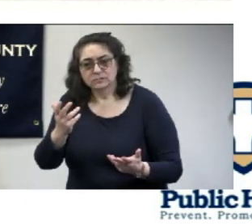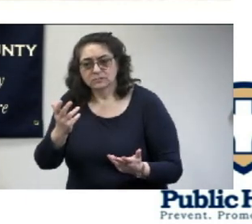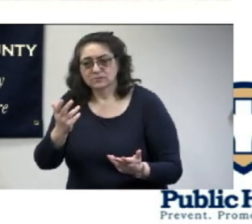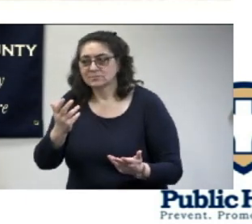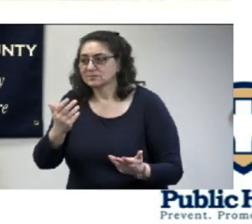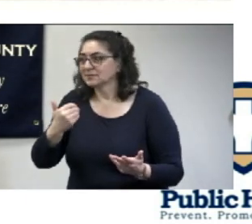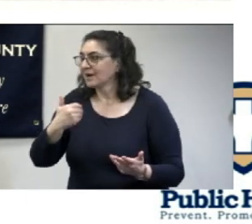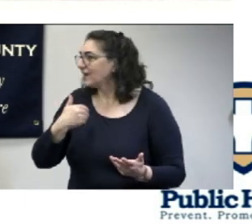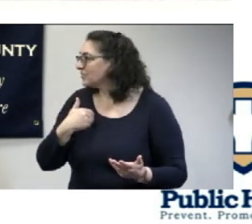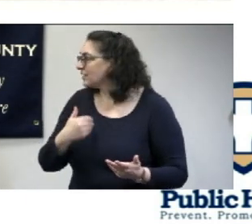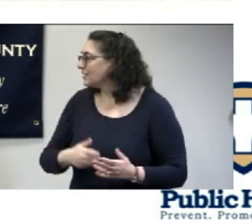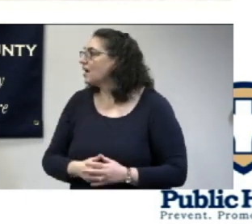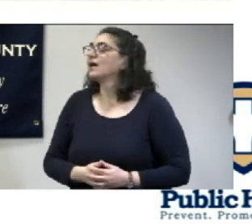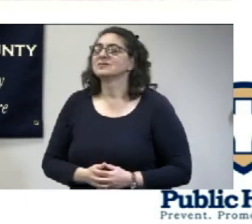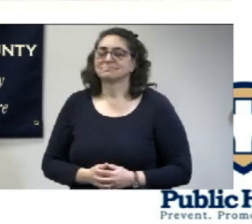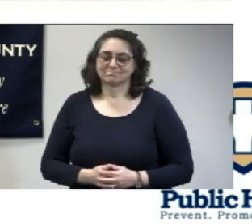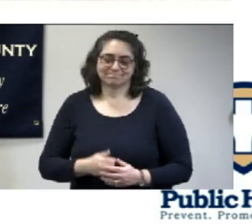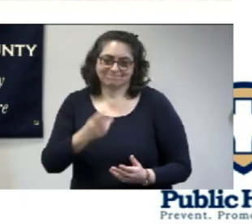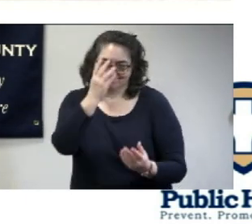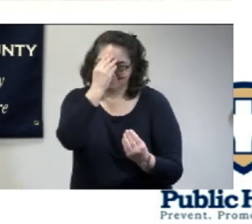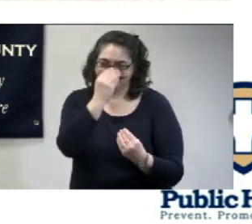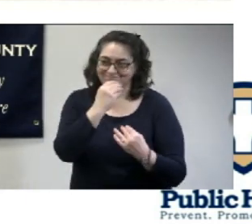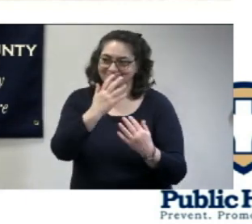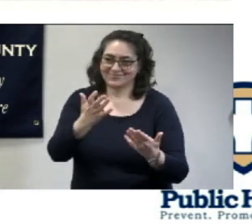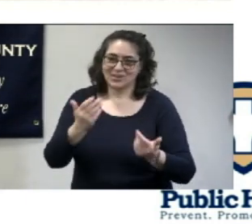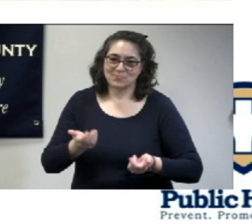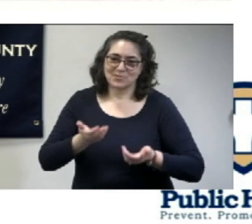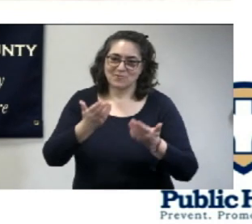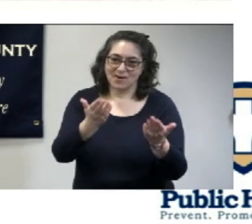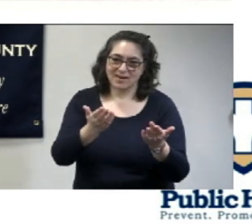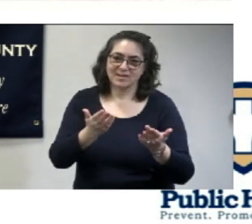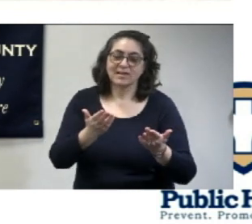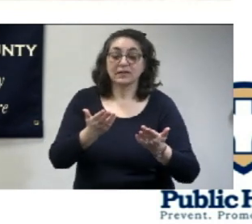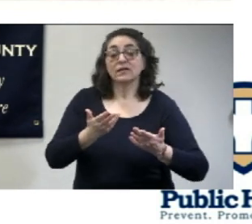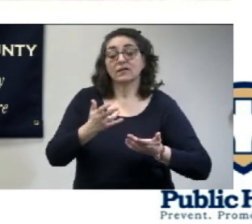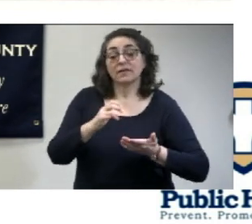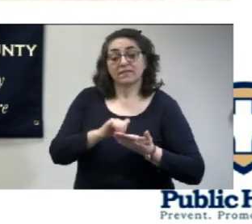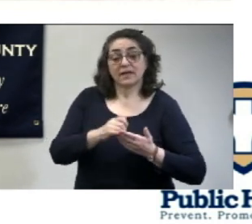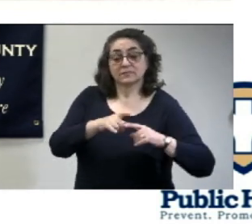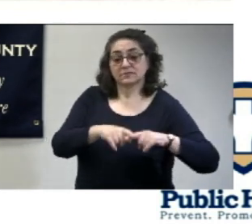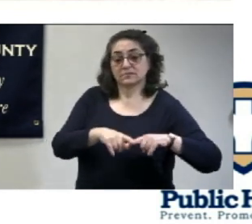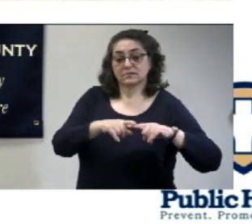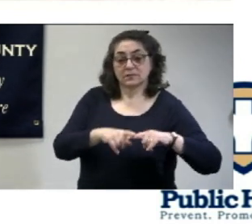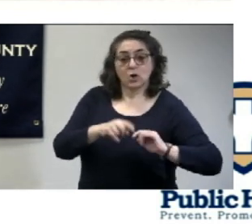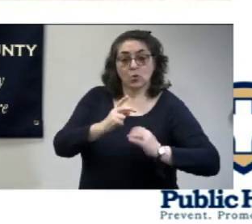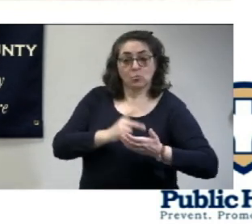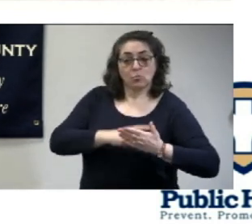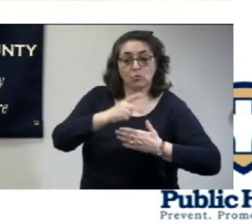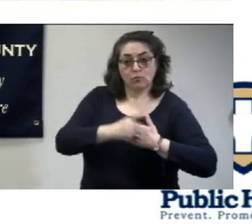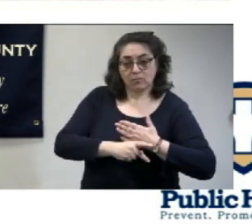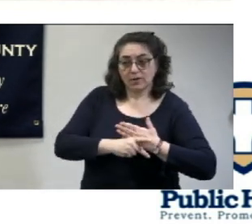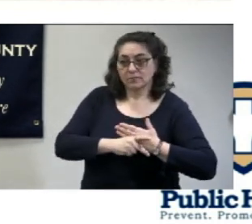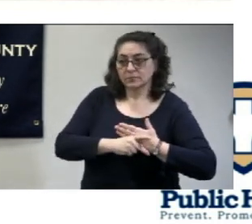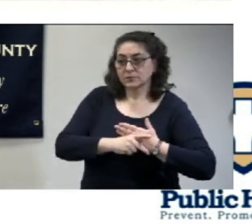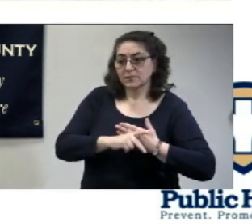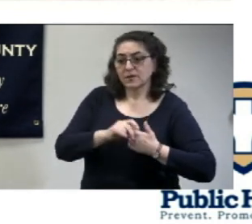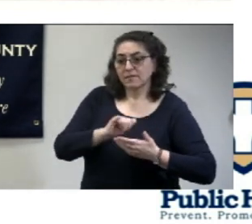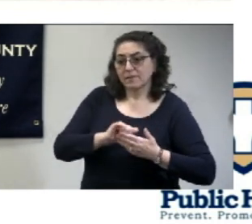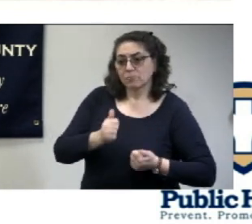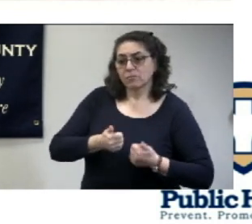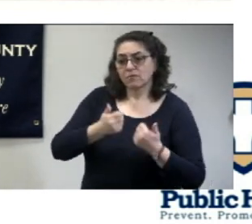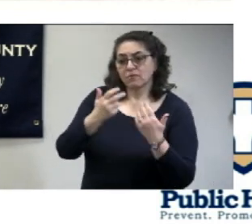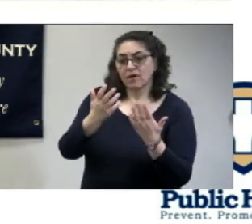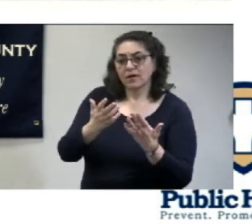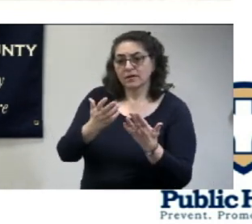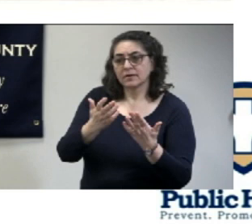Thank you. Bear in mind that the information that we provide is based on programs that we provide throughout